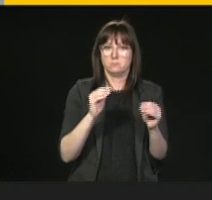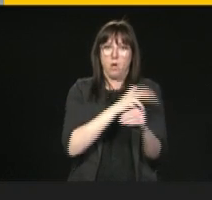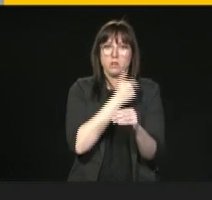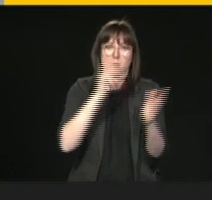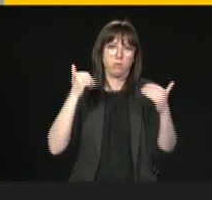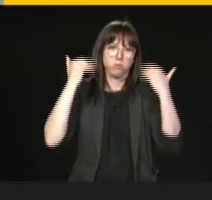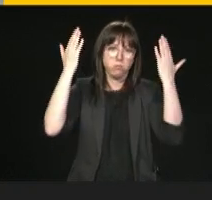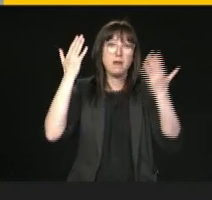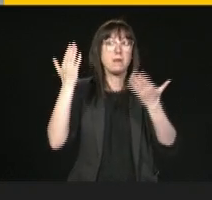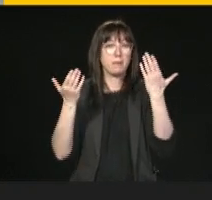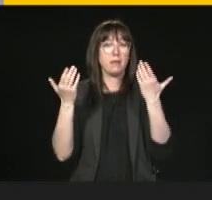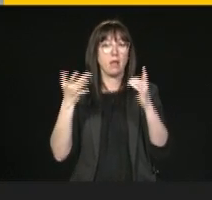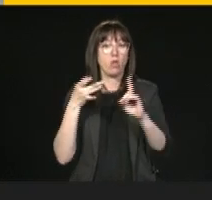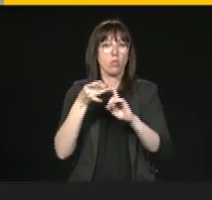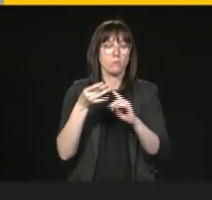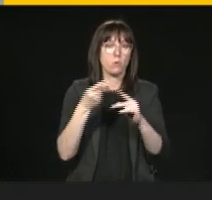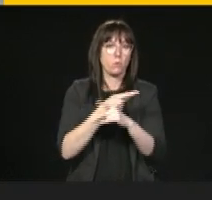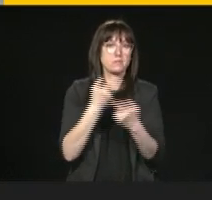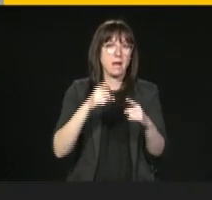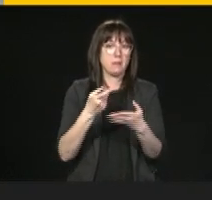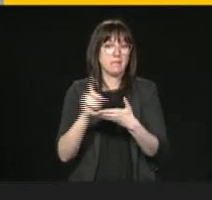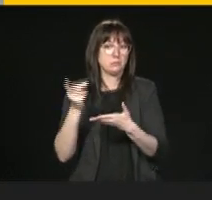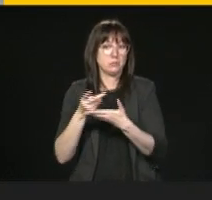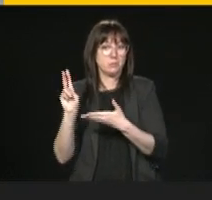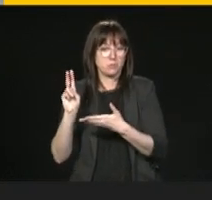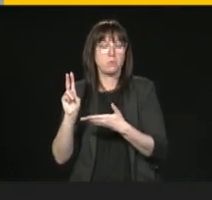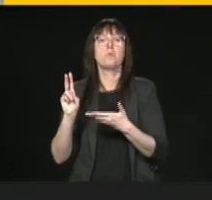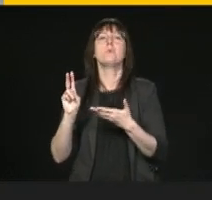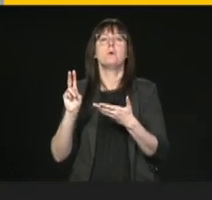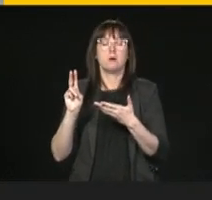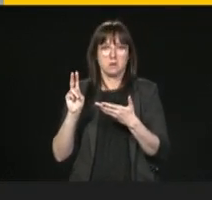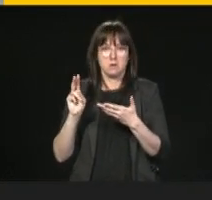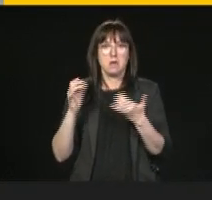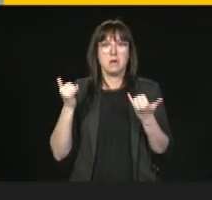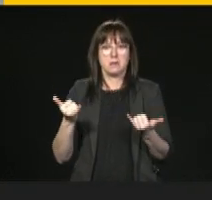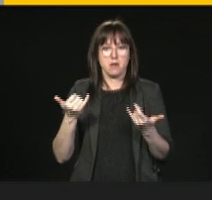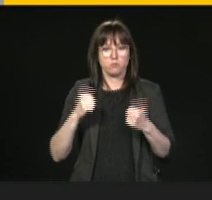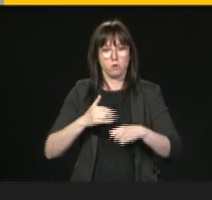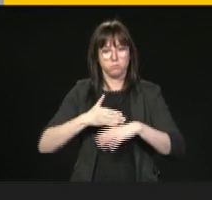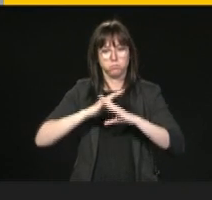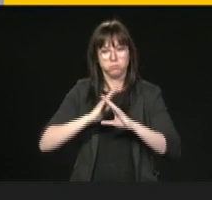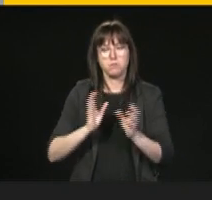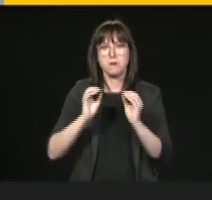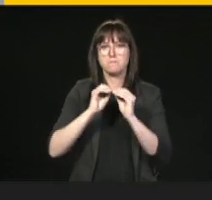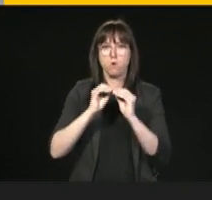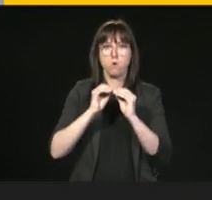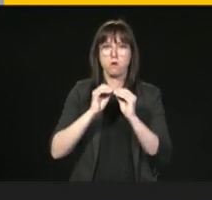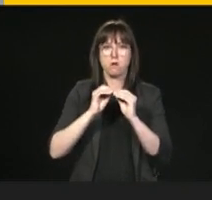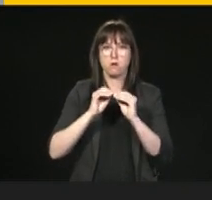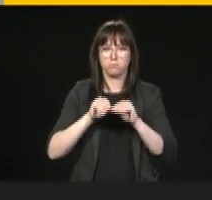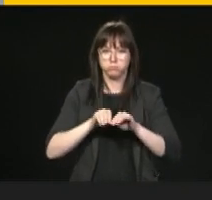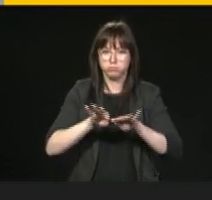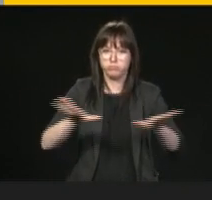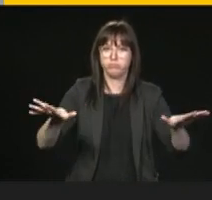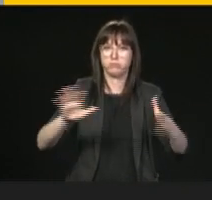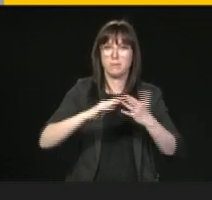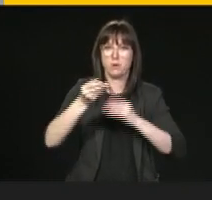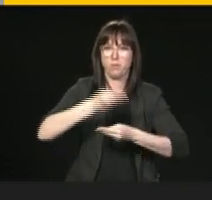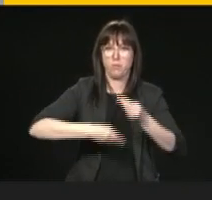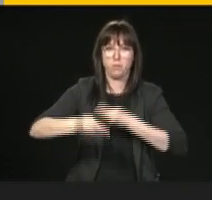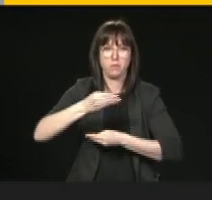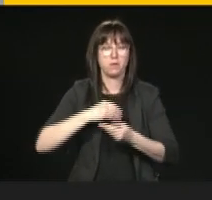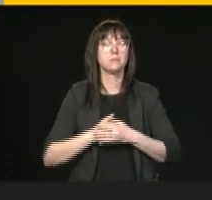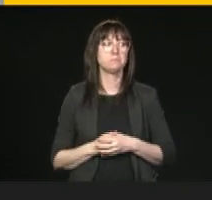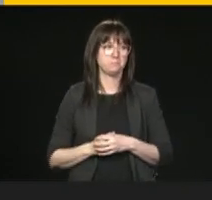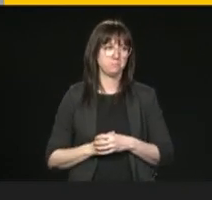in place is to prevent an even a further increase in that surge. If you'd like me to get... Okay, so with